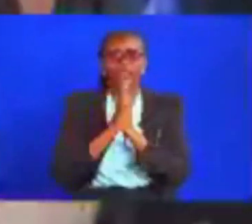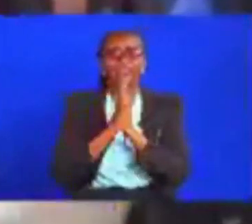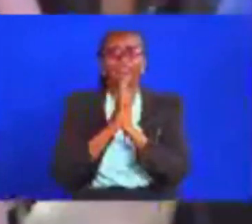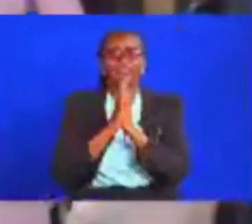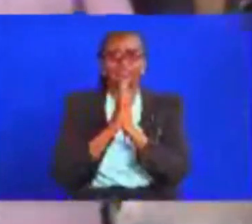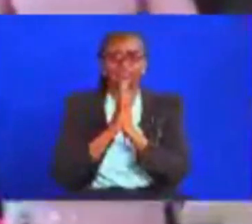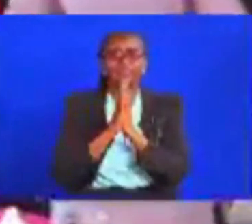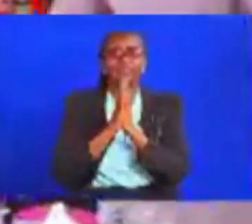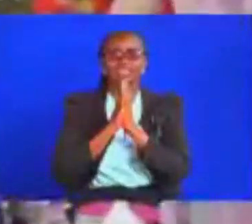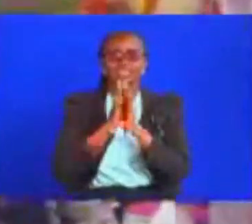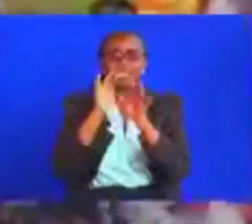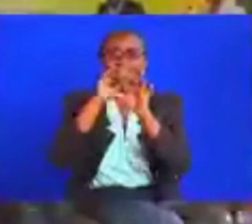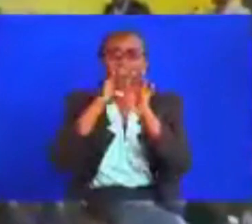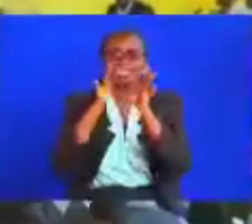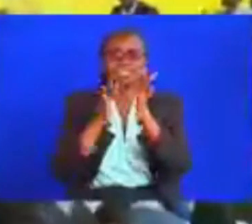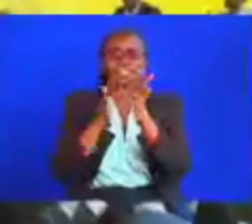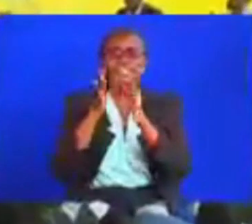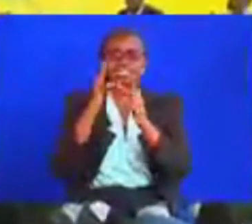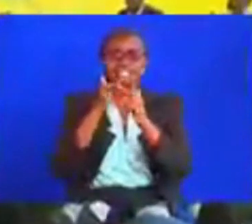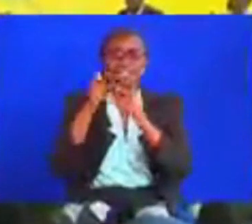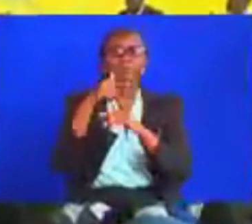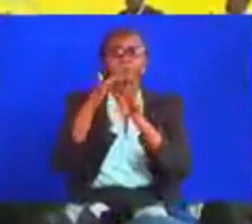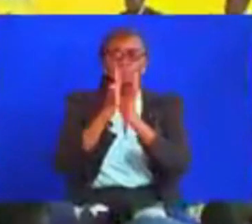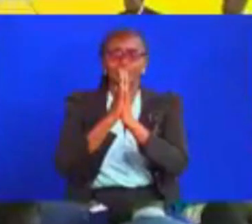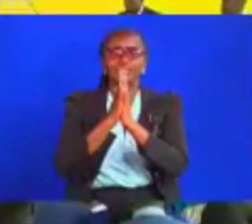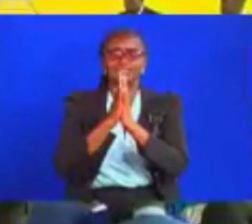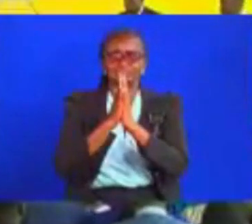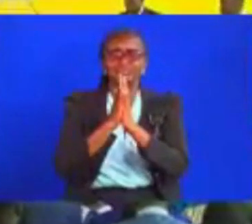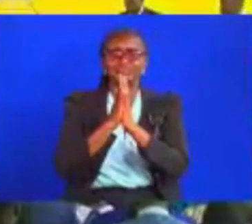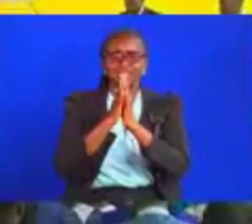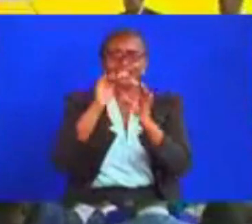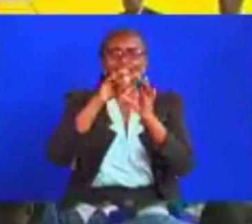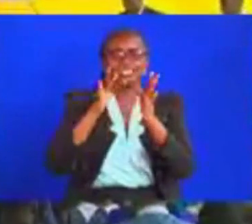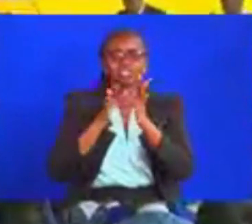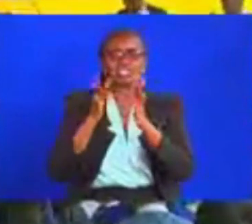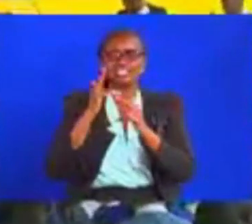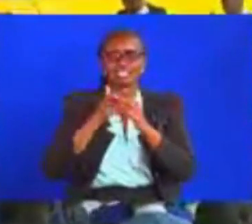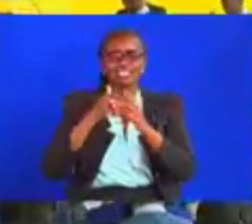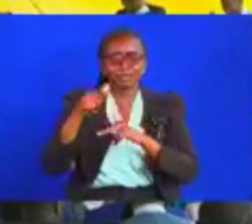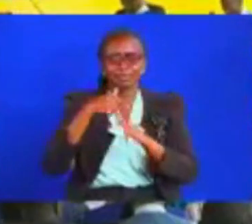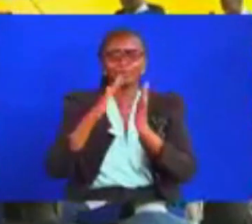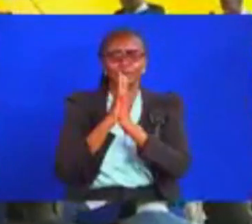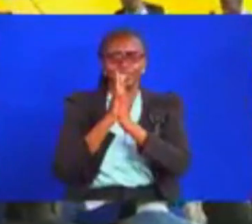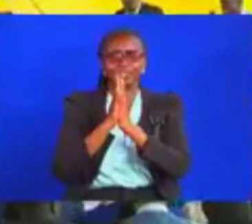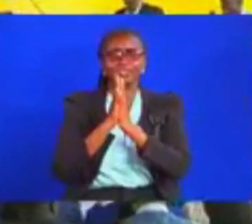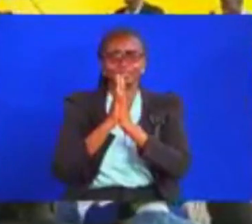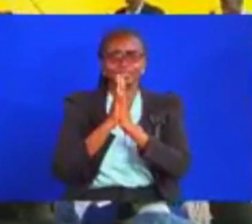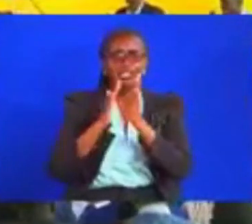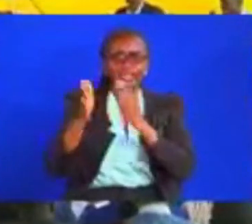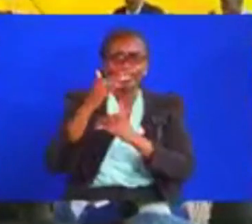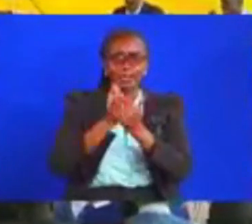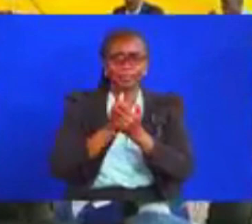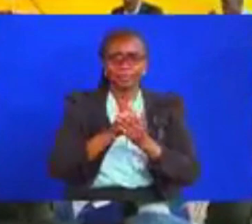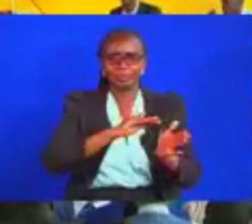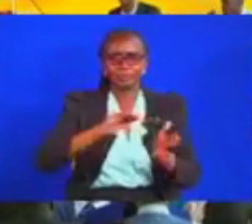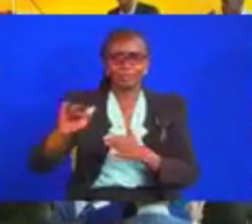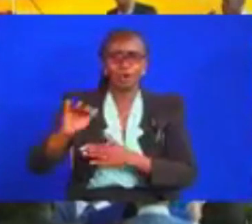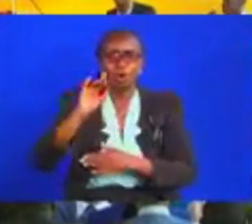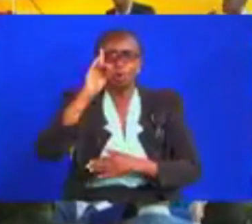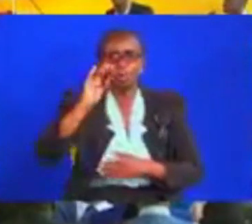In Jesus' name we pray. In Jesus' name we pray. One of our fathers of